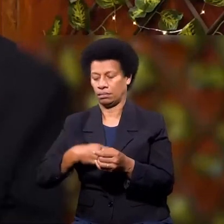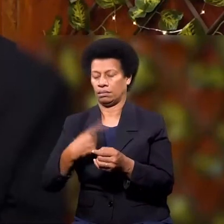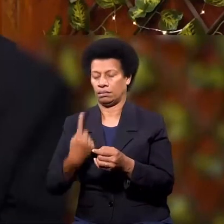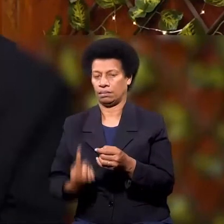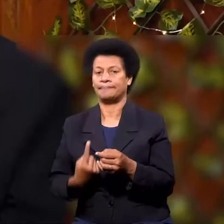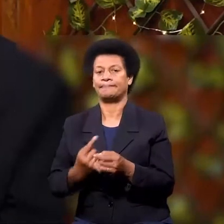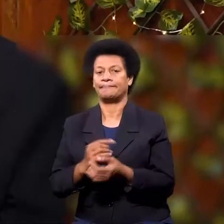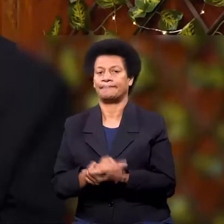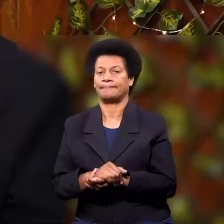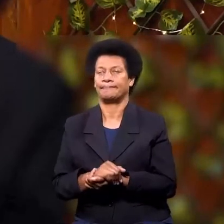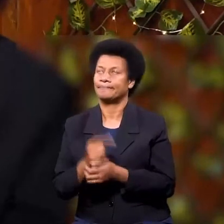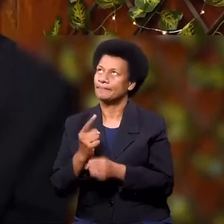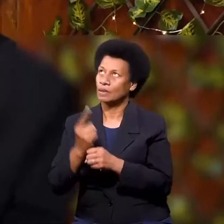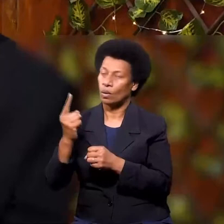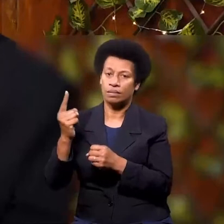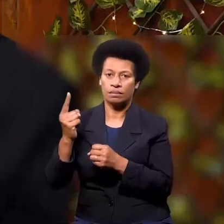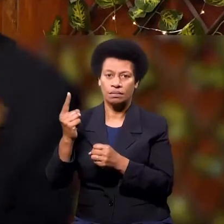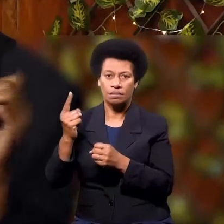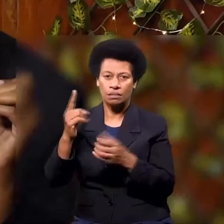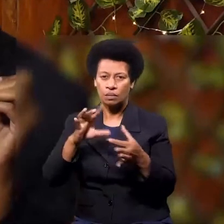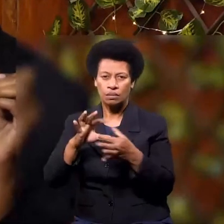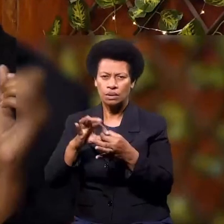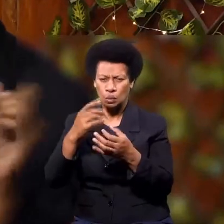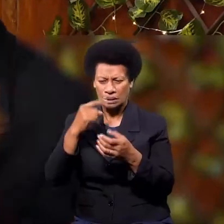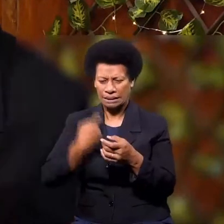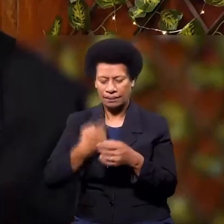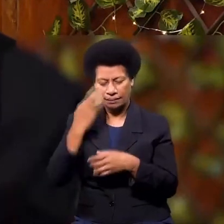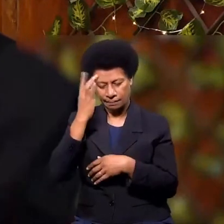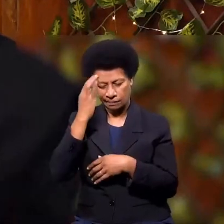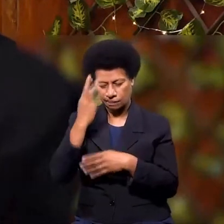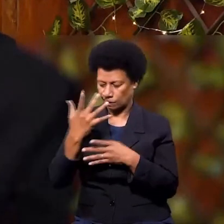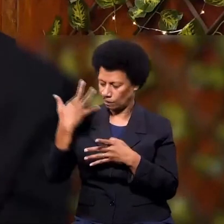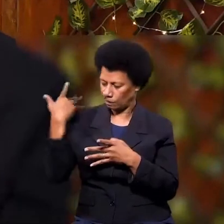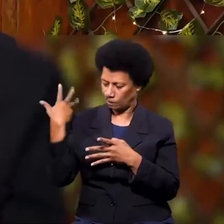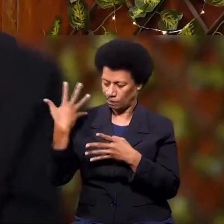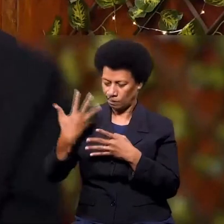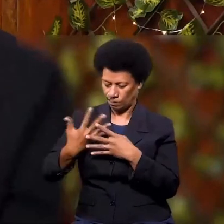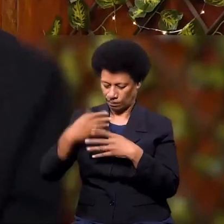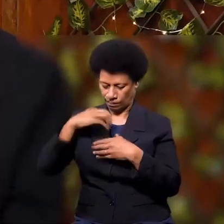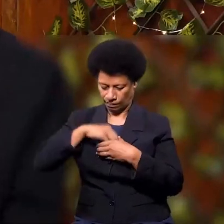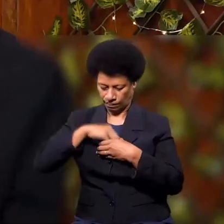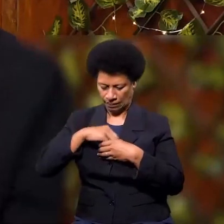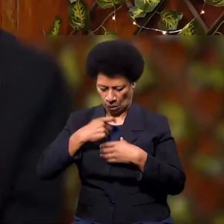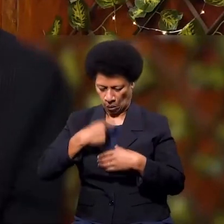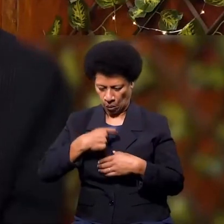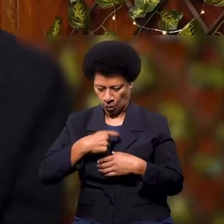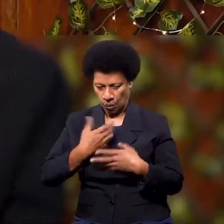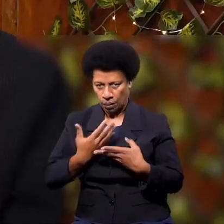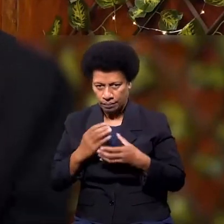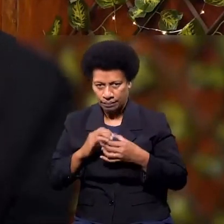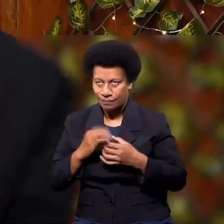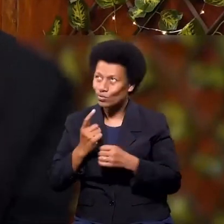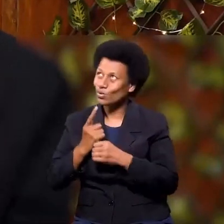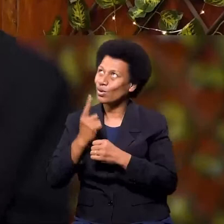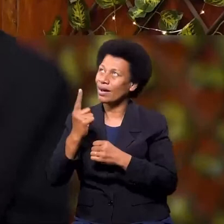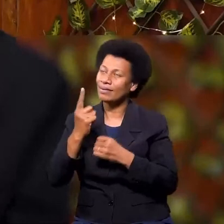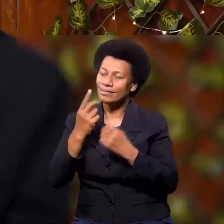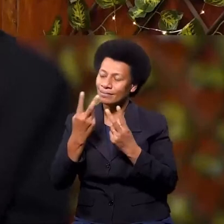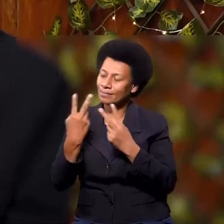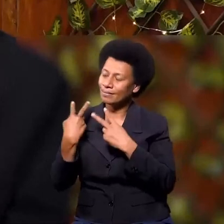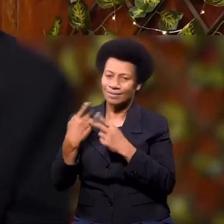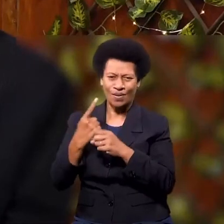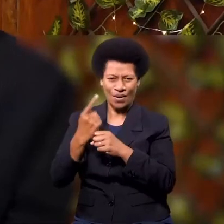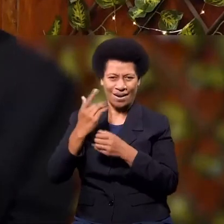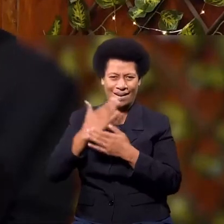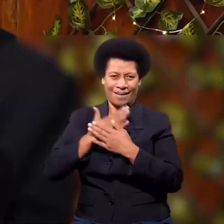and yourself. Reflect on how God has led you and your personal time with Him. And reflect on His